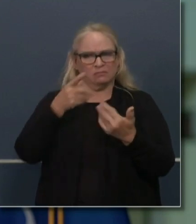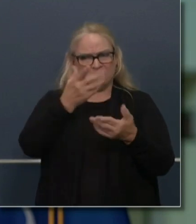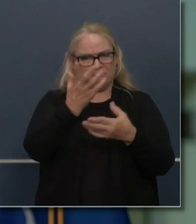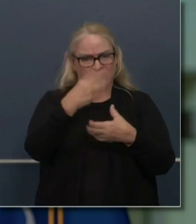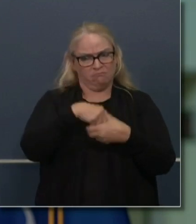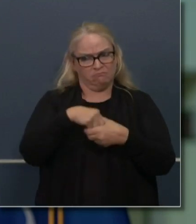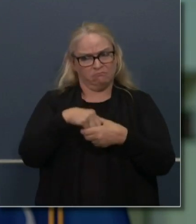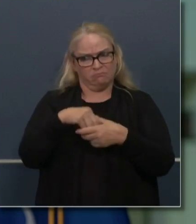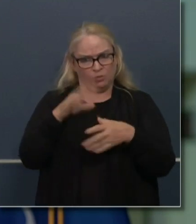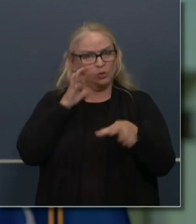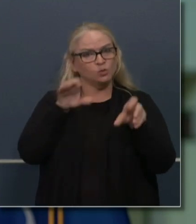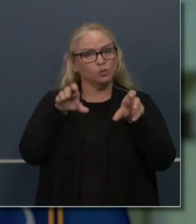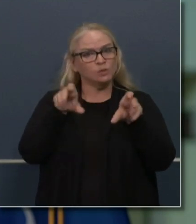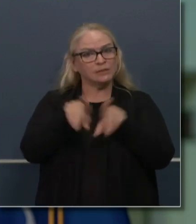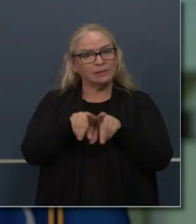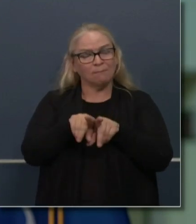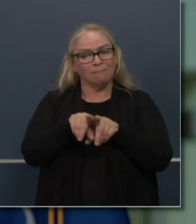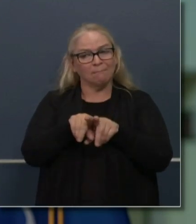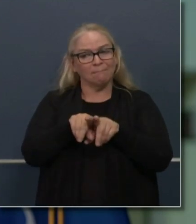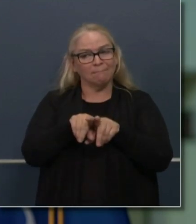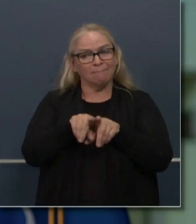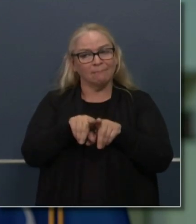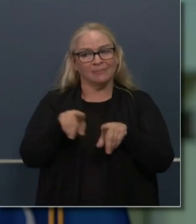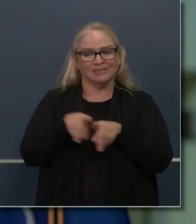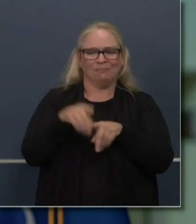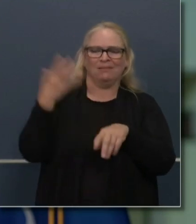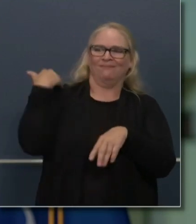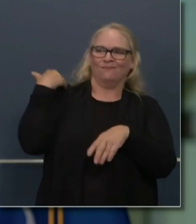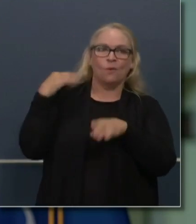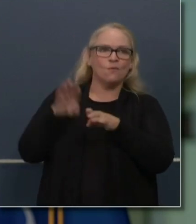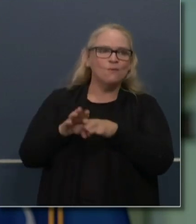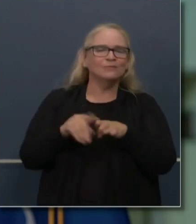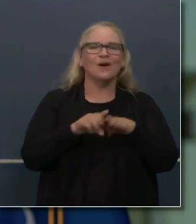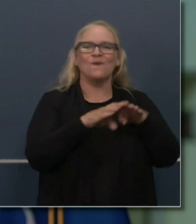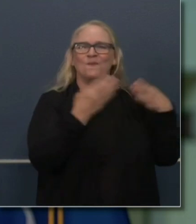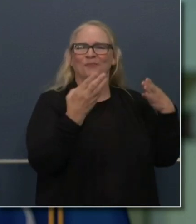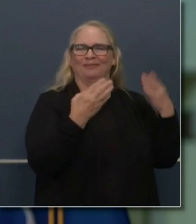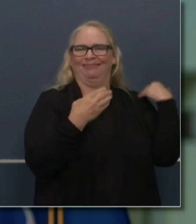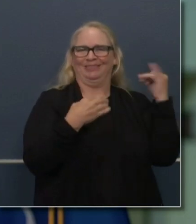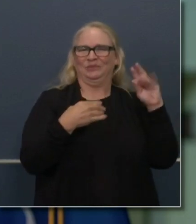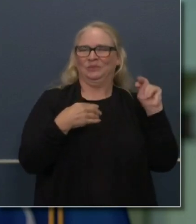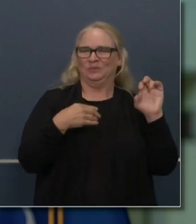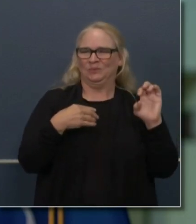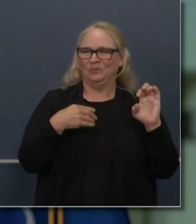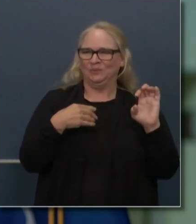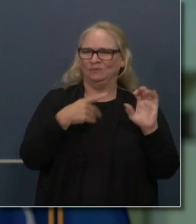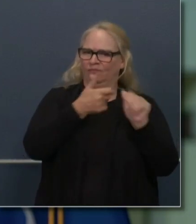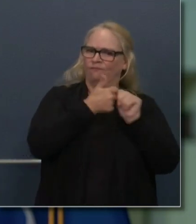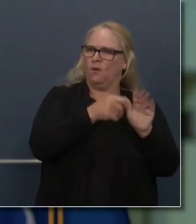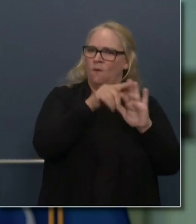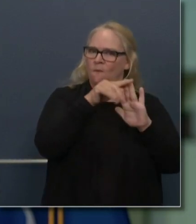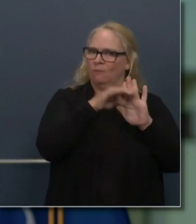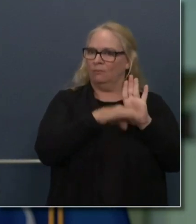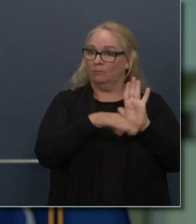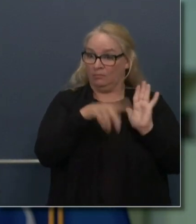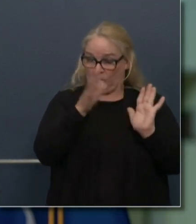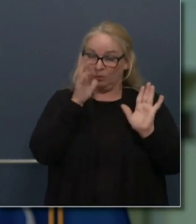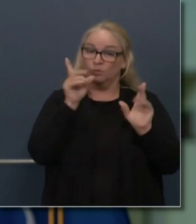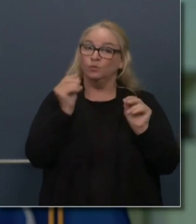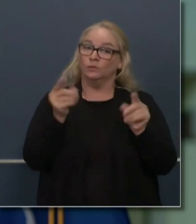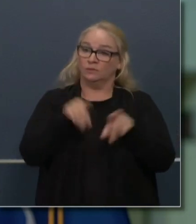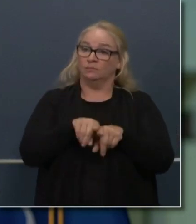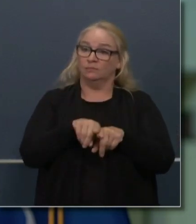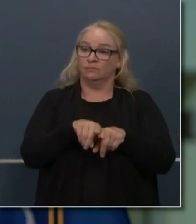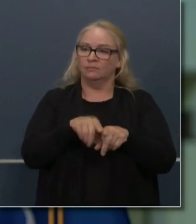wonderful opportunity because Dr. Galley and I were having a very robust conversation about this 2 hours ago. He's here, and he